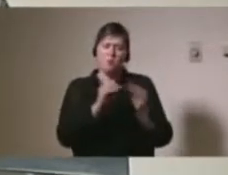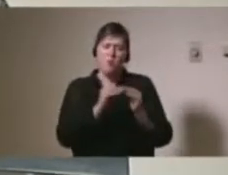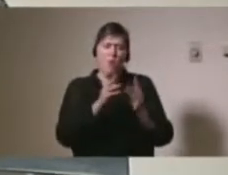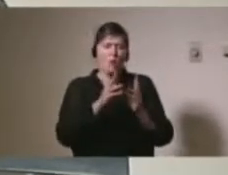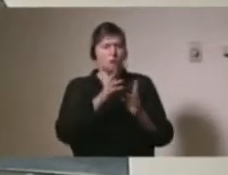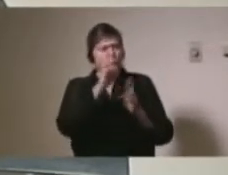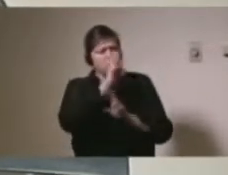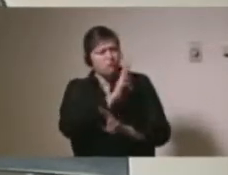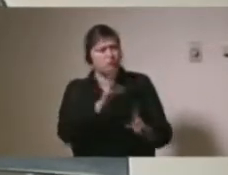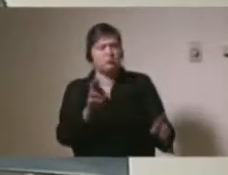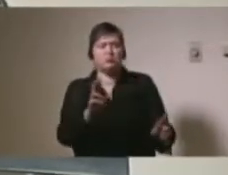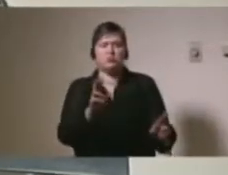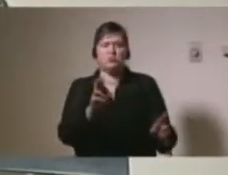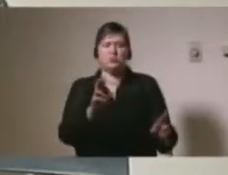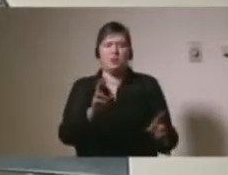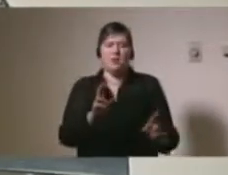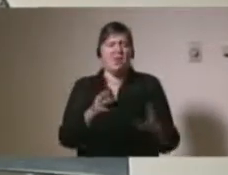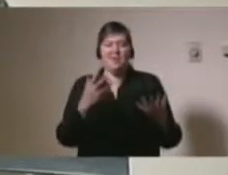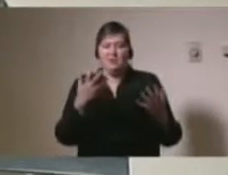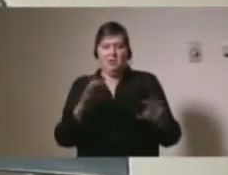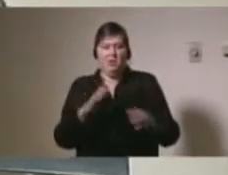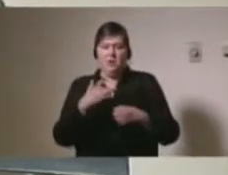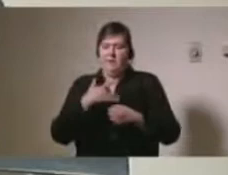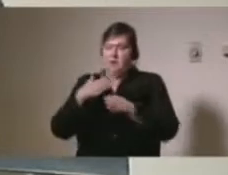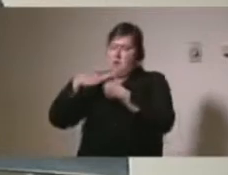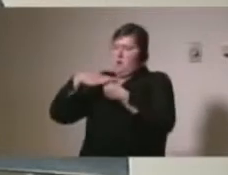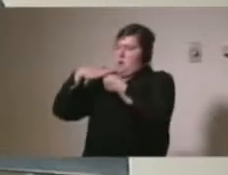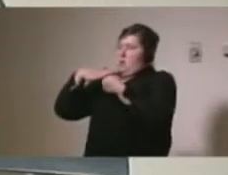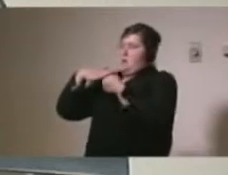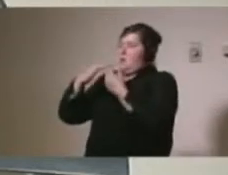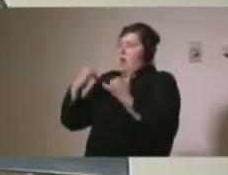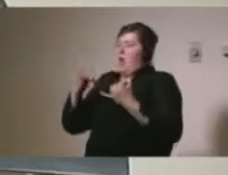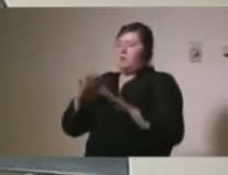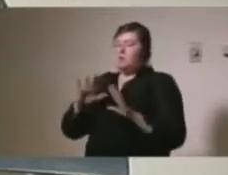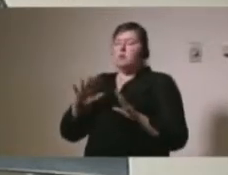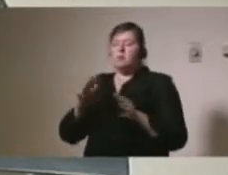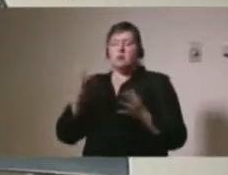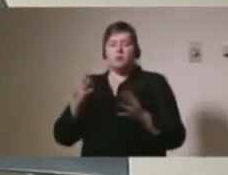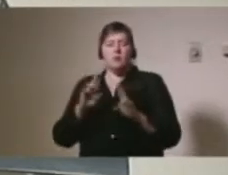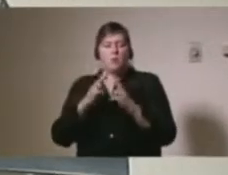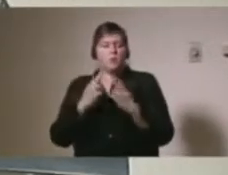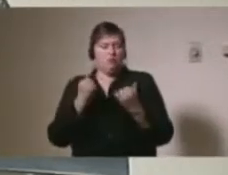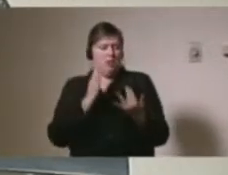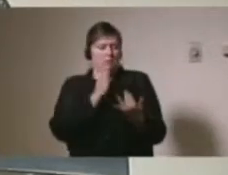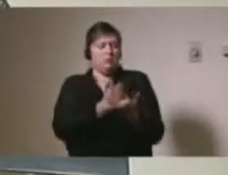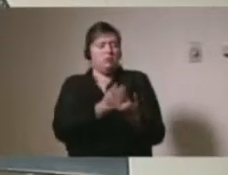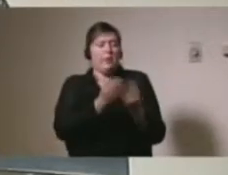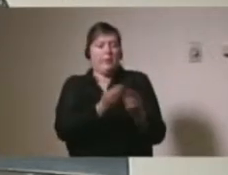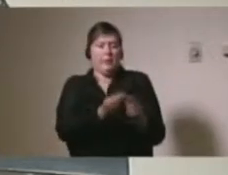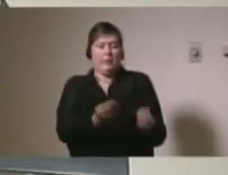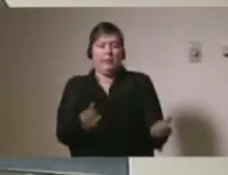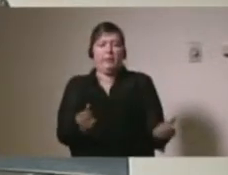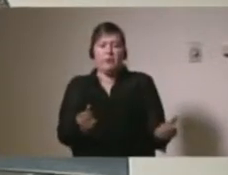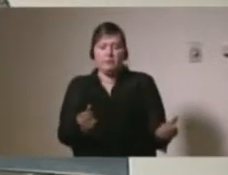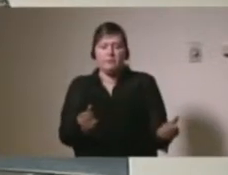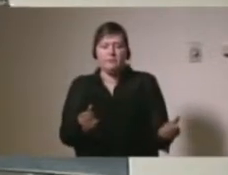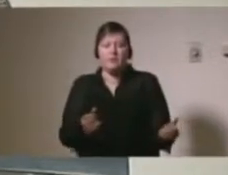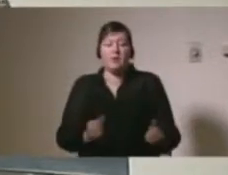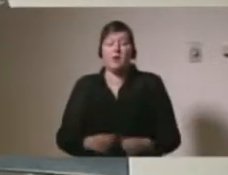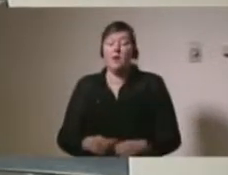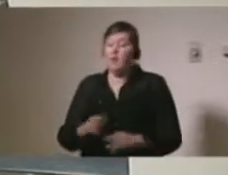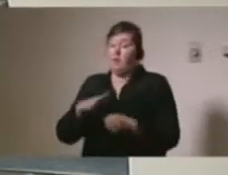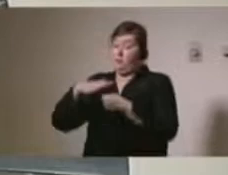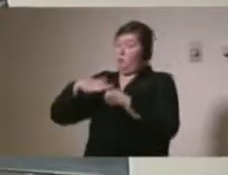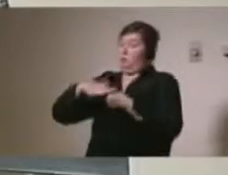much stress as they do now. This stress has created terrible problems